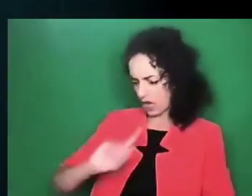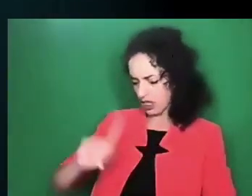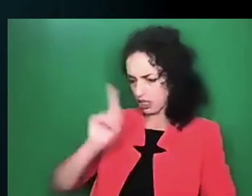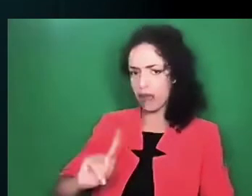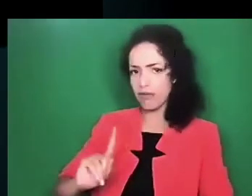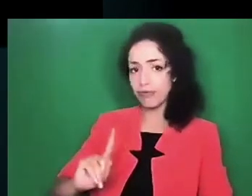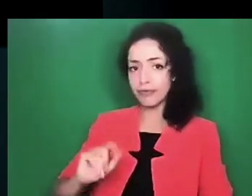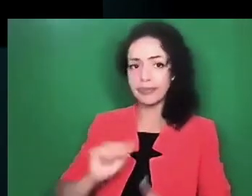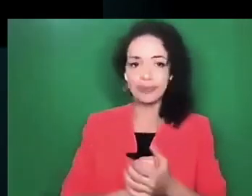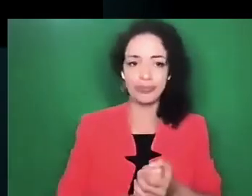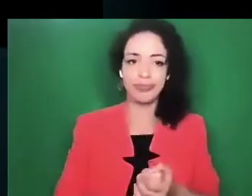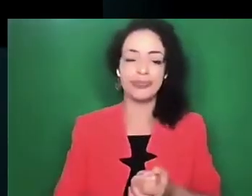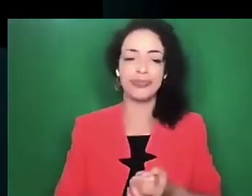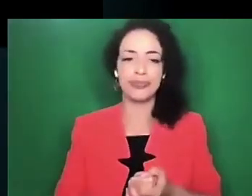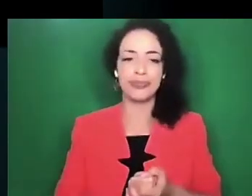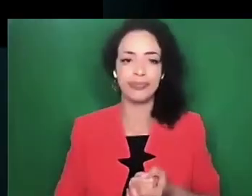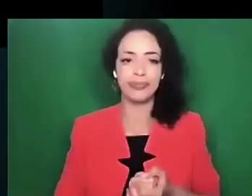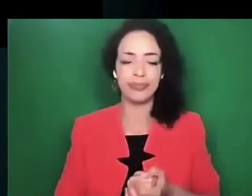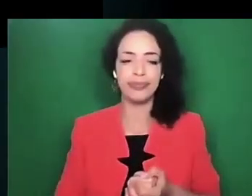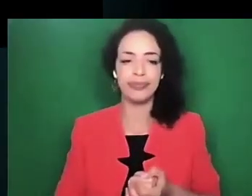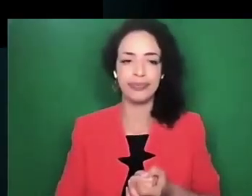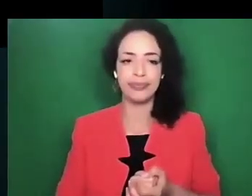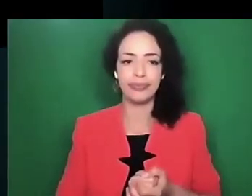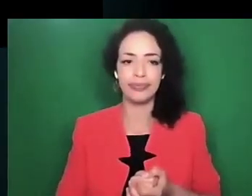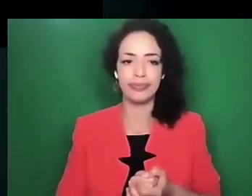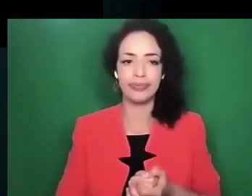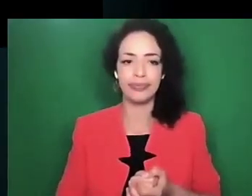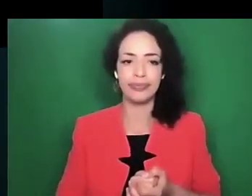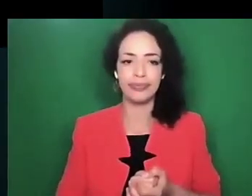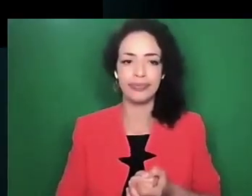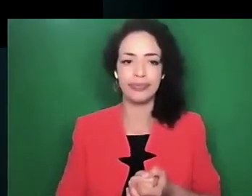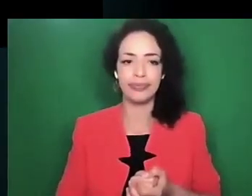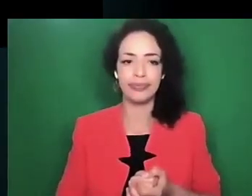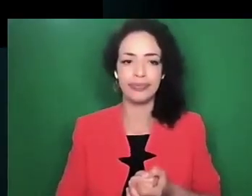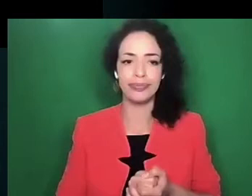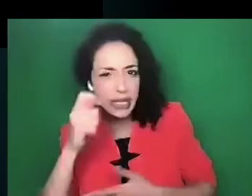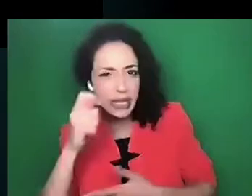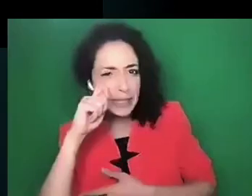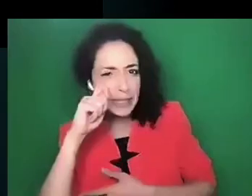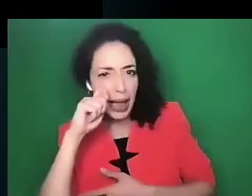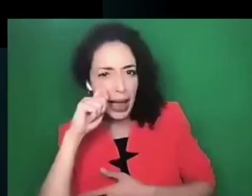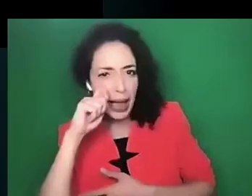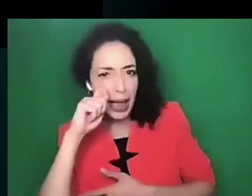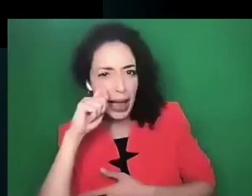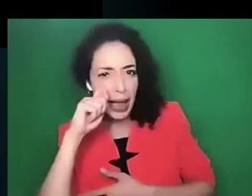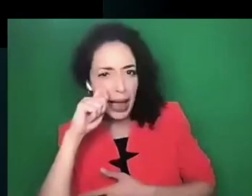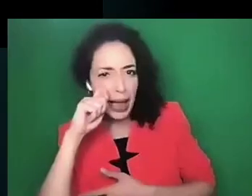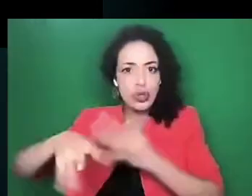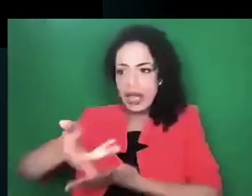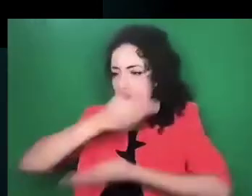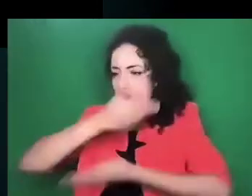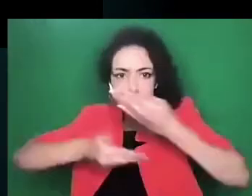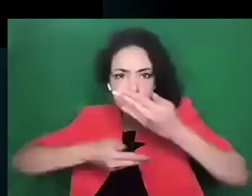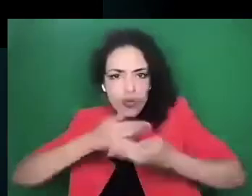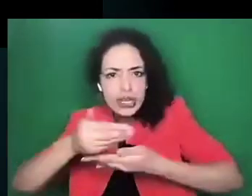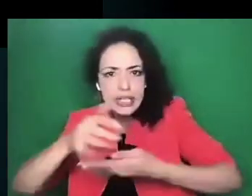becomes a double agent and involved in a story that some threads of it eventually make it to the